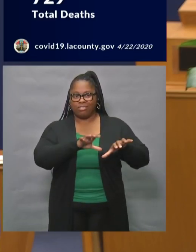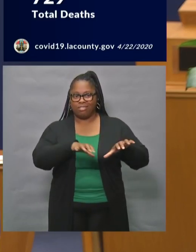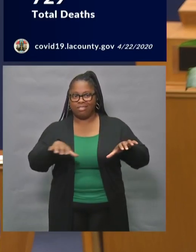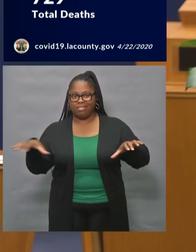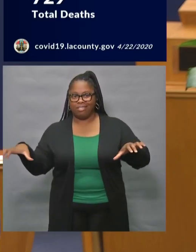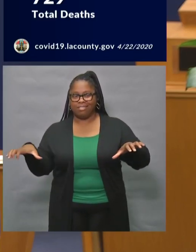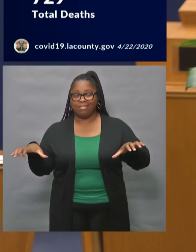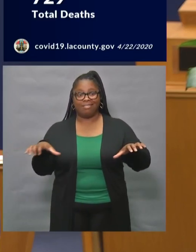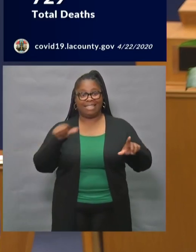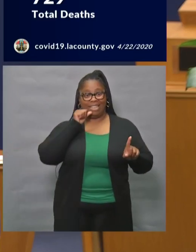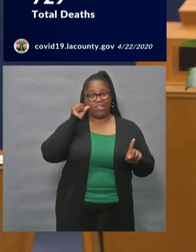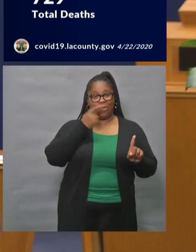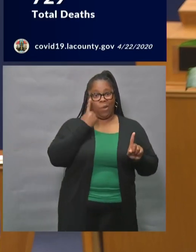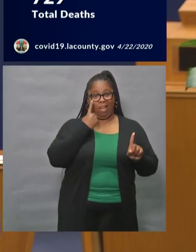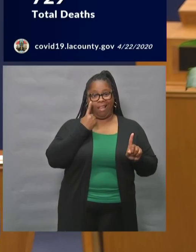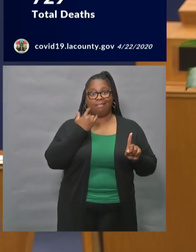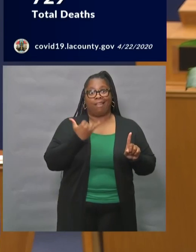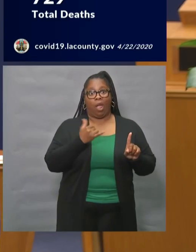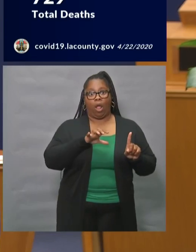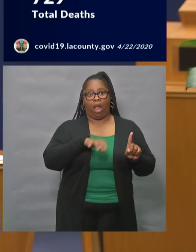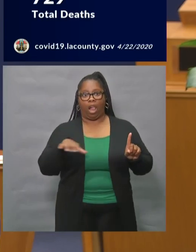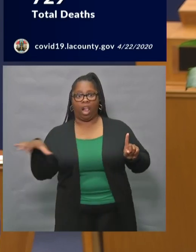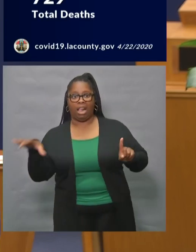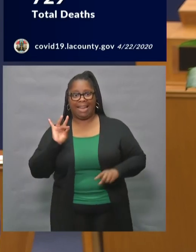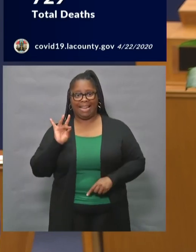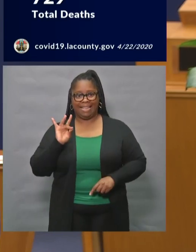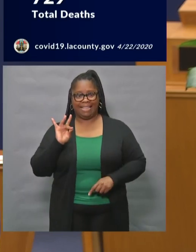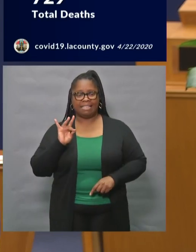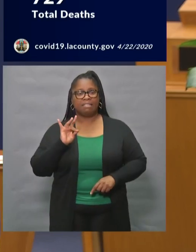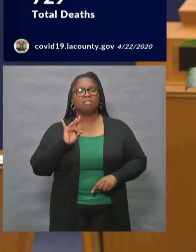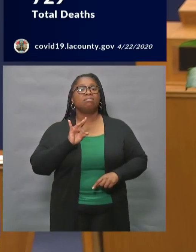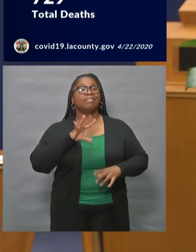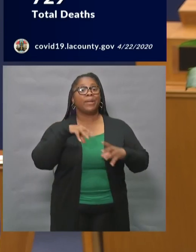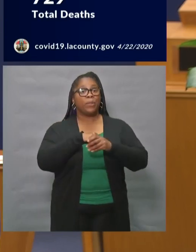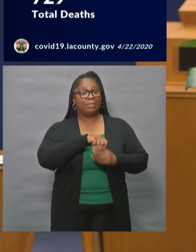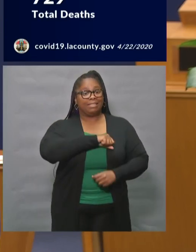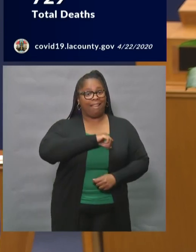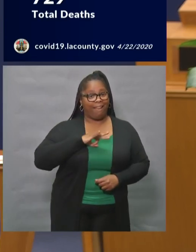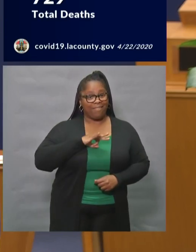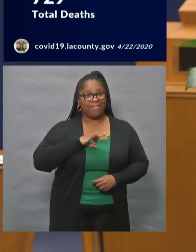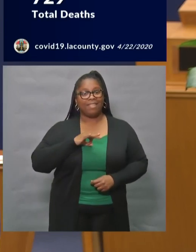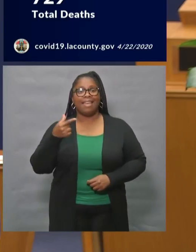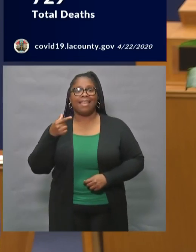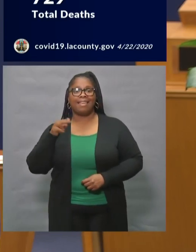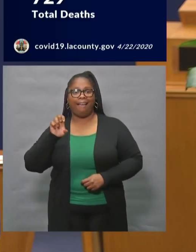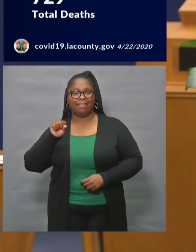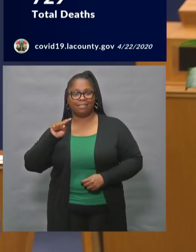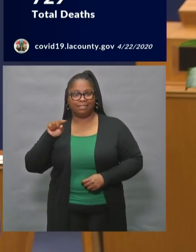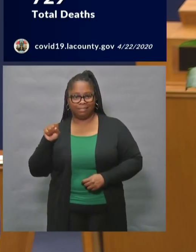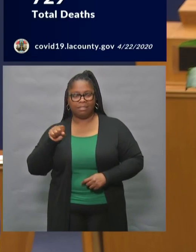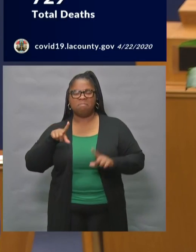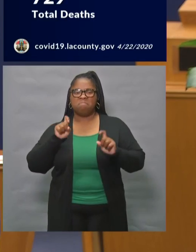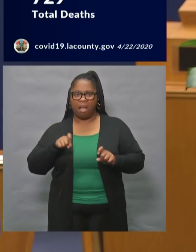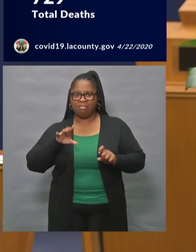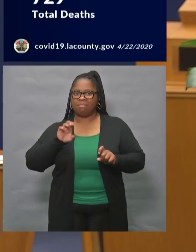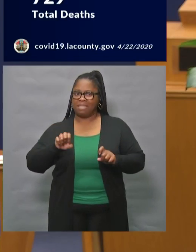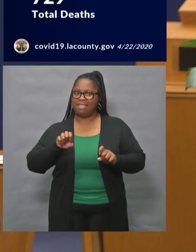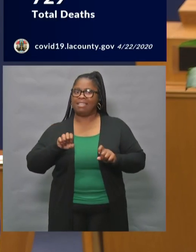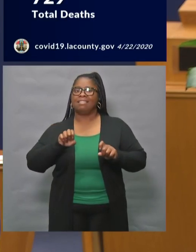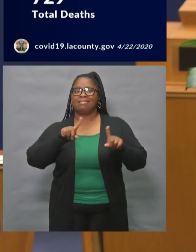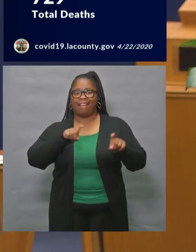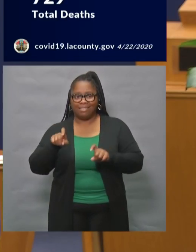shelters, and in those shelters we also are identifying staff and guests that need to be tested, isolated, and